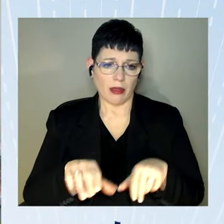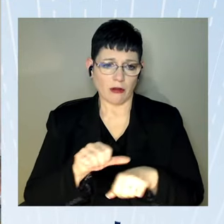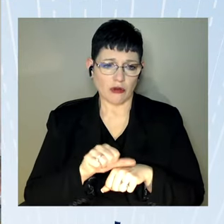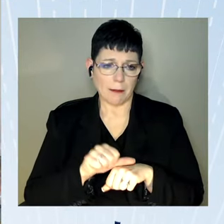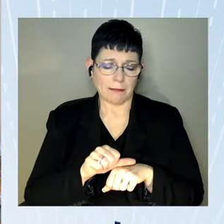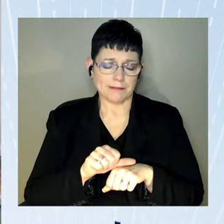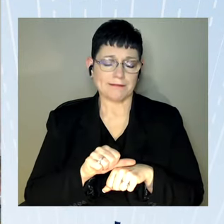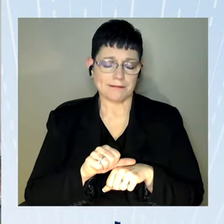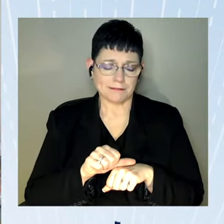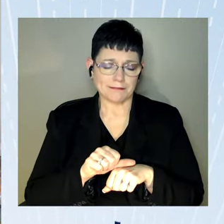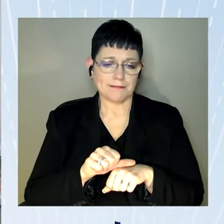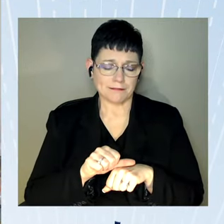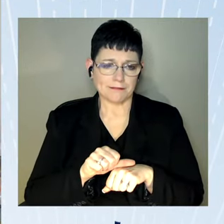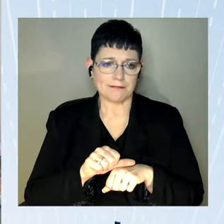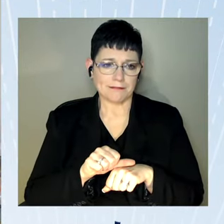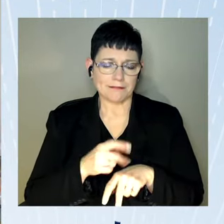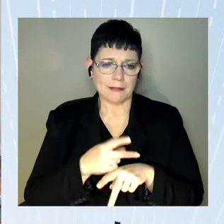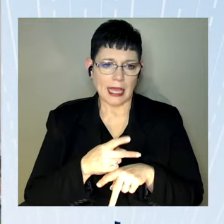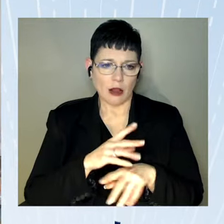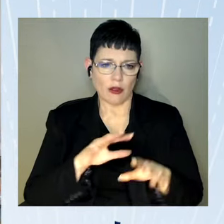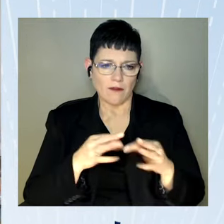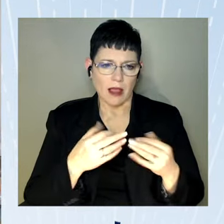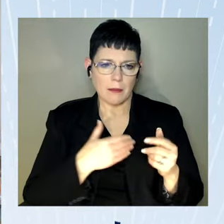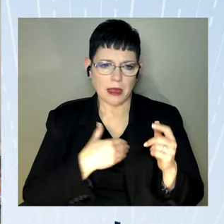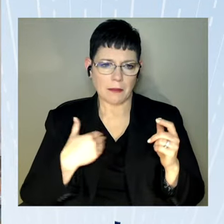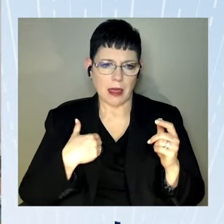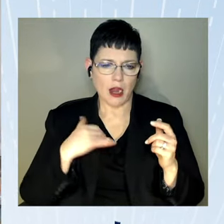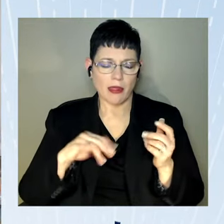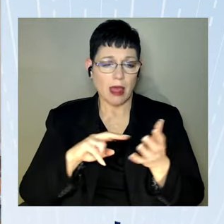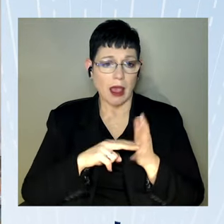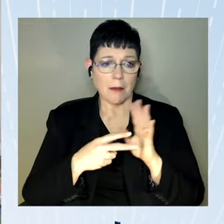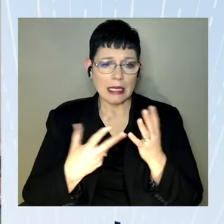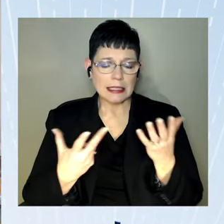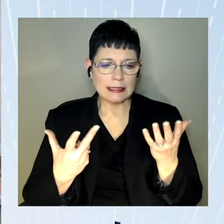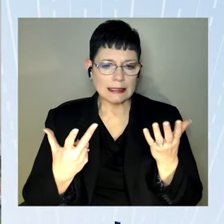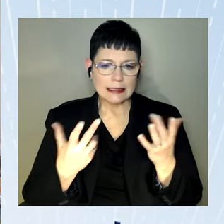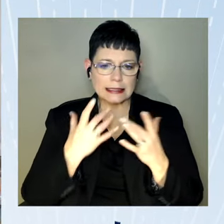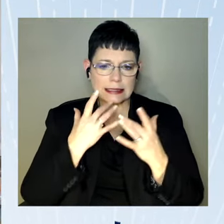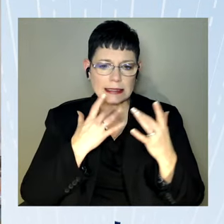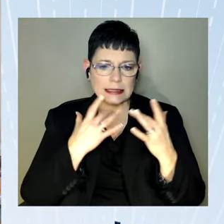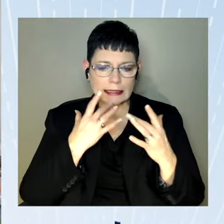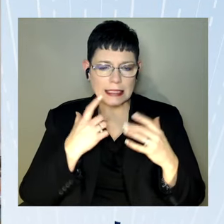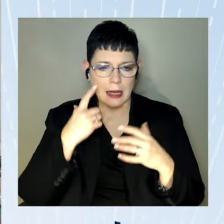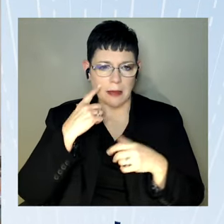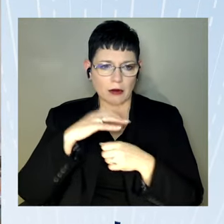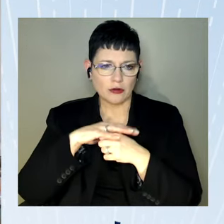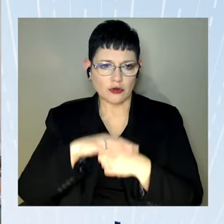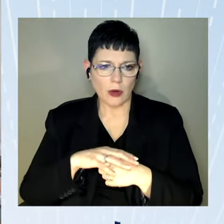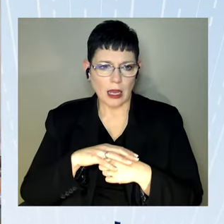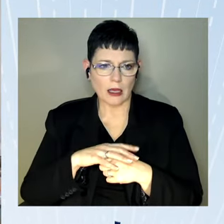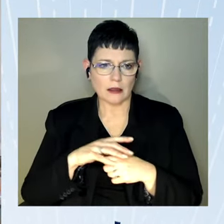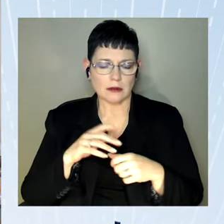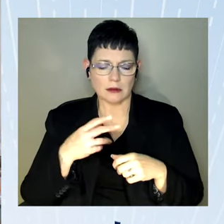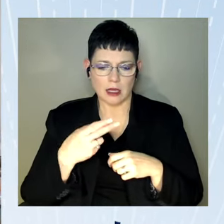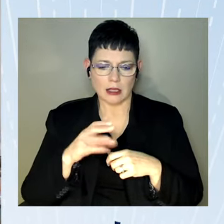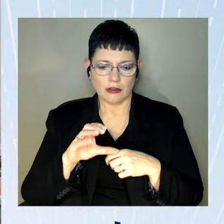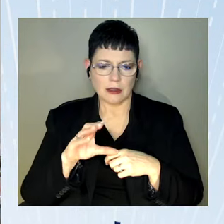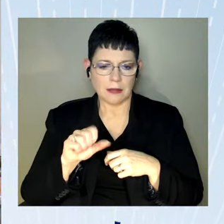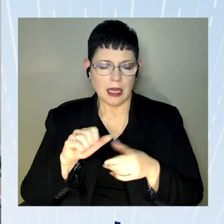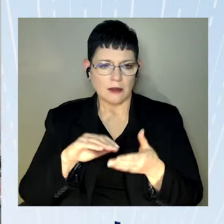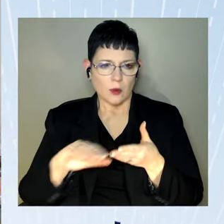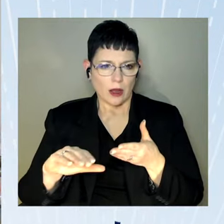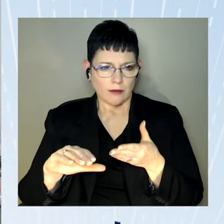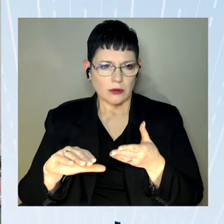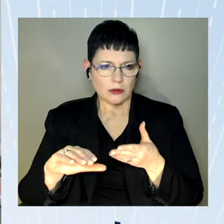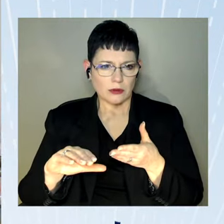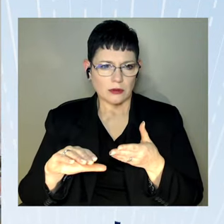ones. This causes unnecessary financial and mental hardship for families within the HCBS waivers.